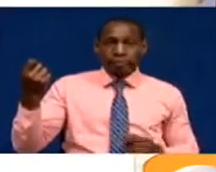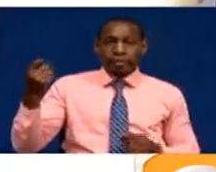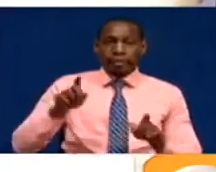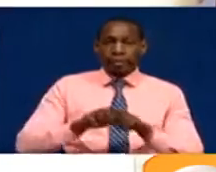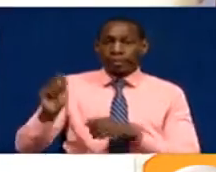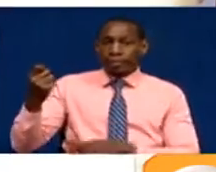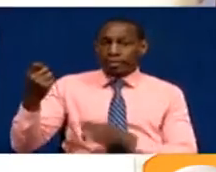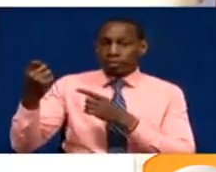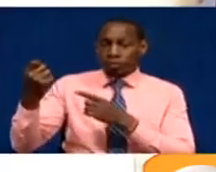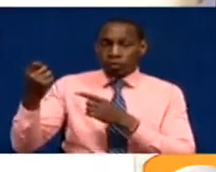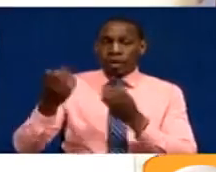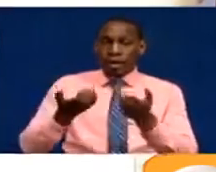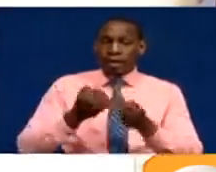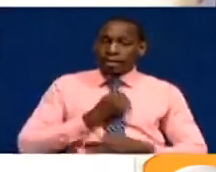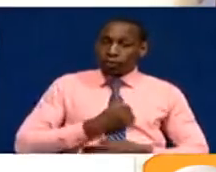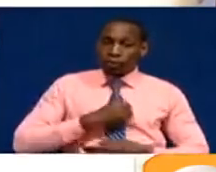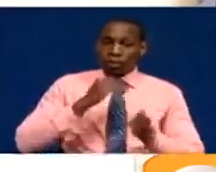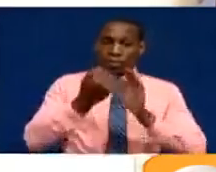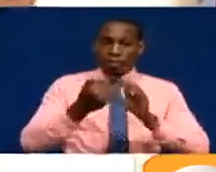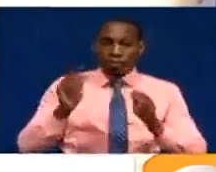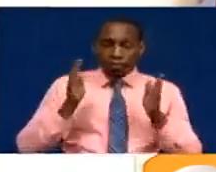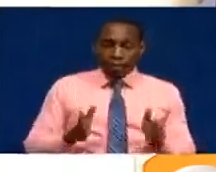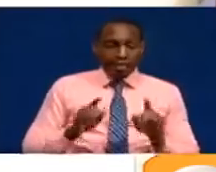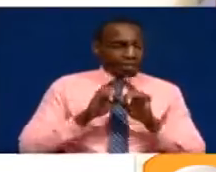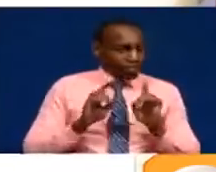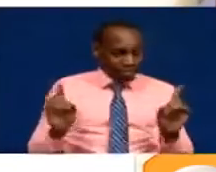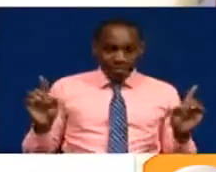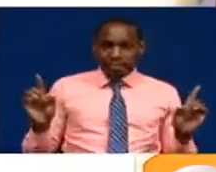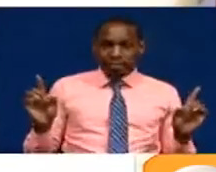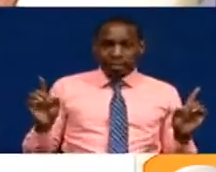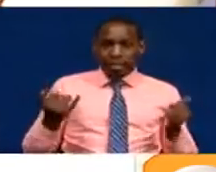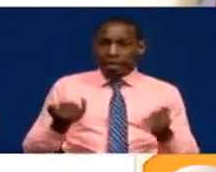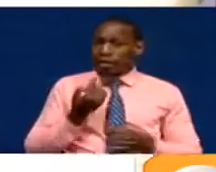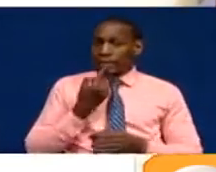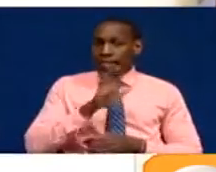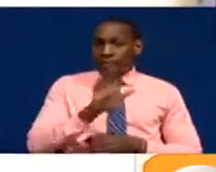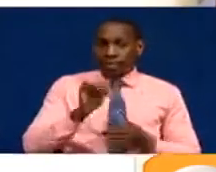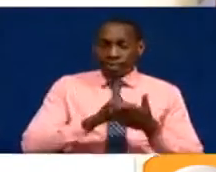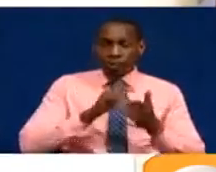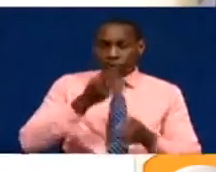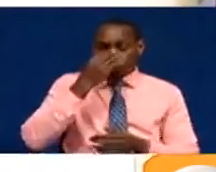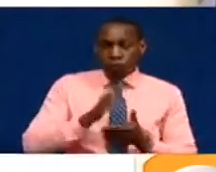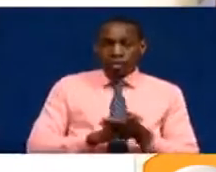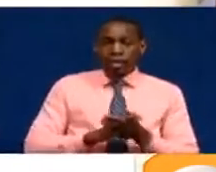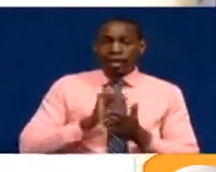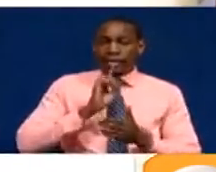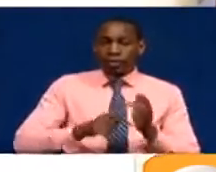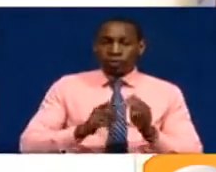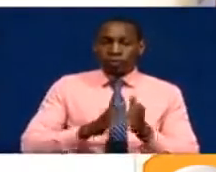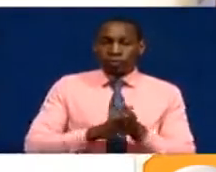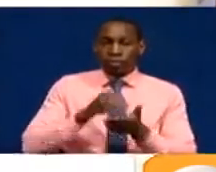And the president needs to apologize to Kenyans. However, since I've told you William Ruto said no such thing